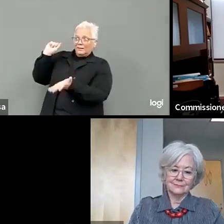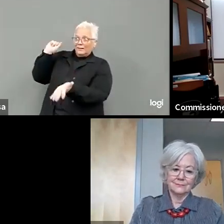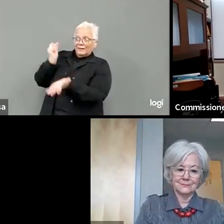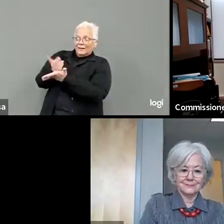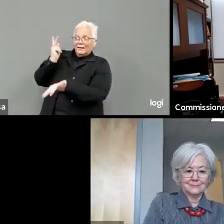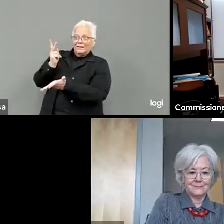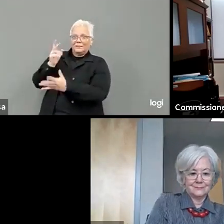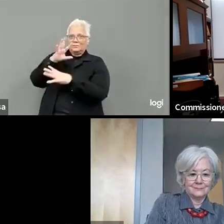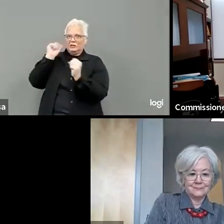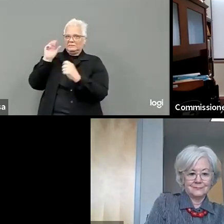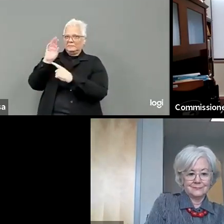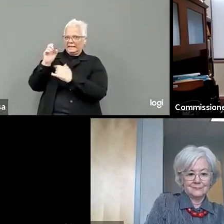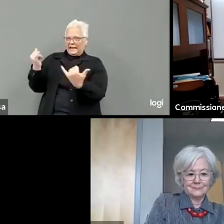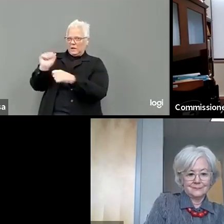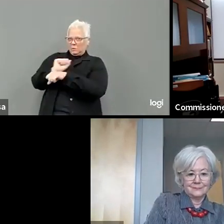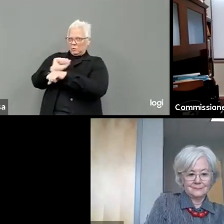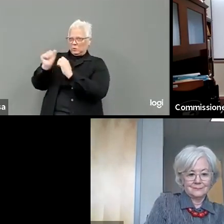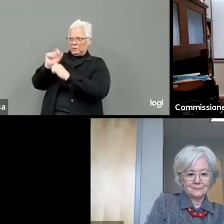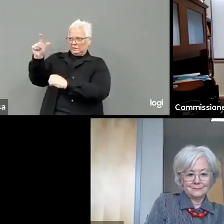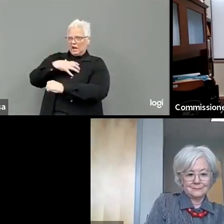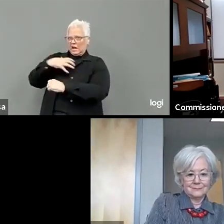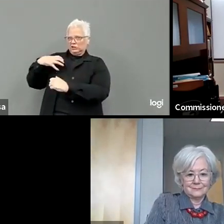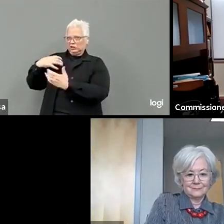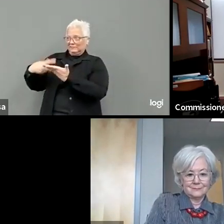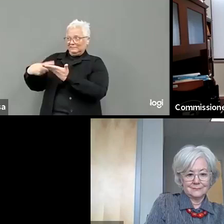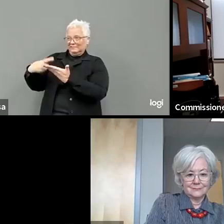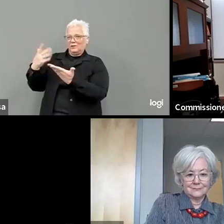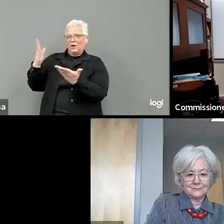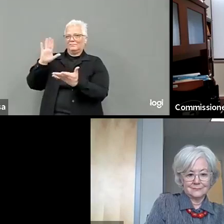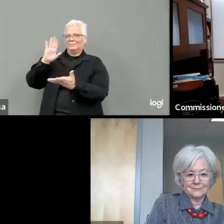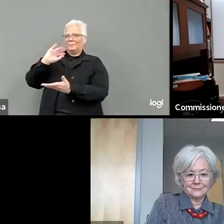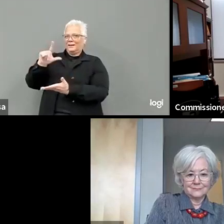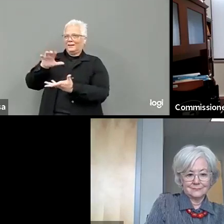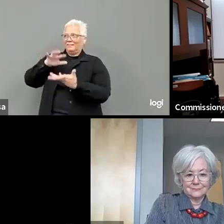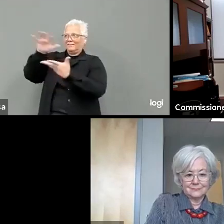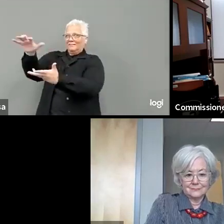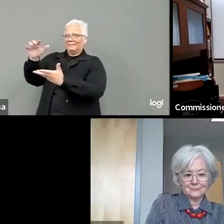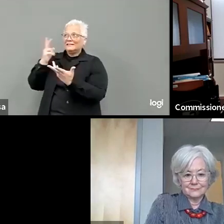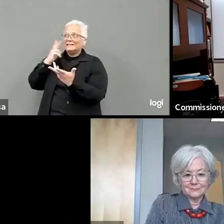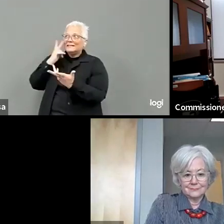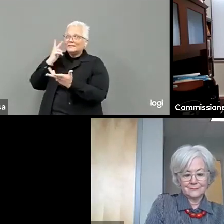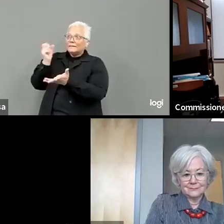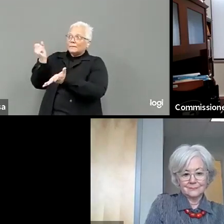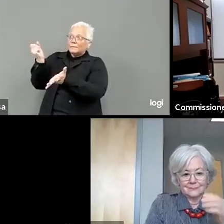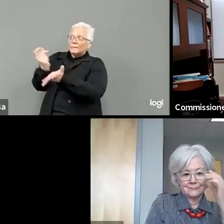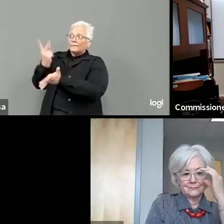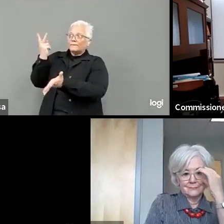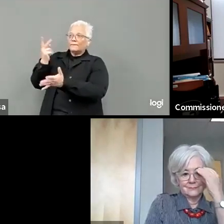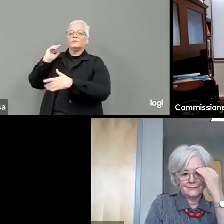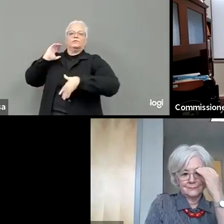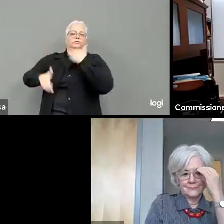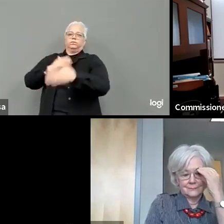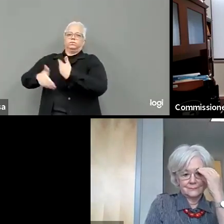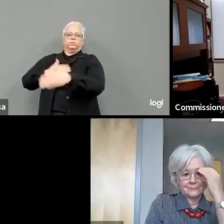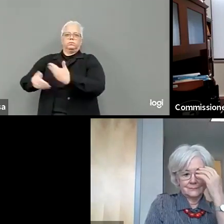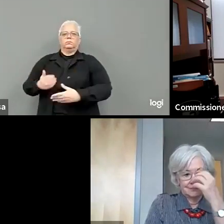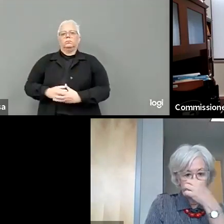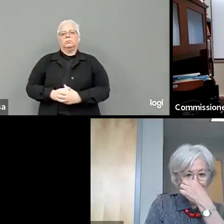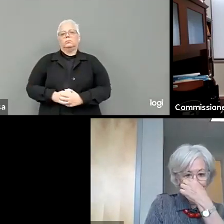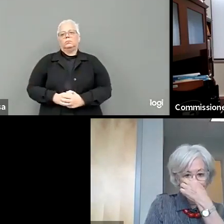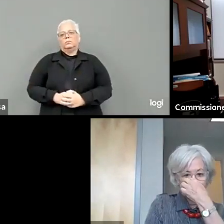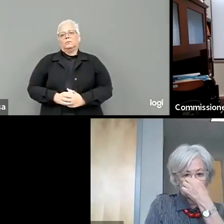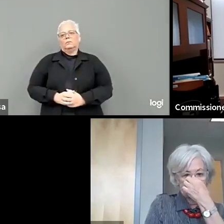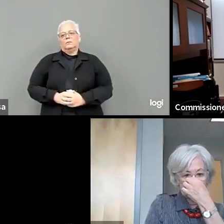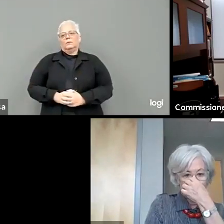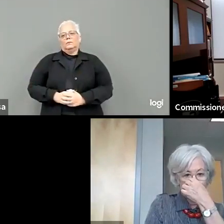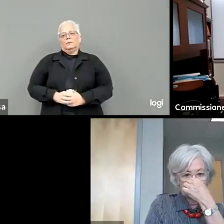another budget meeting this week looking at our latest projections. And right now, the gap for our coming